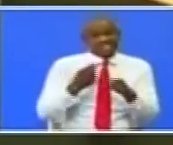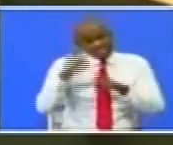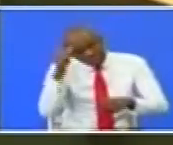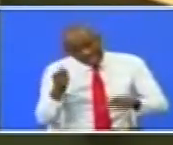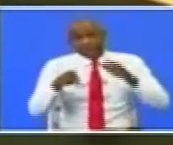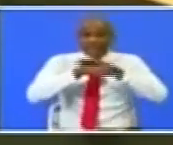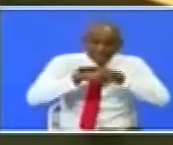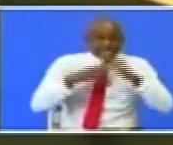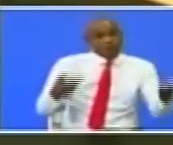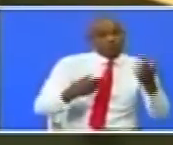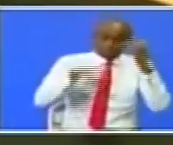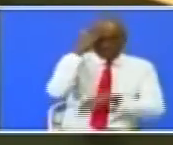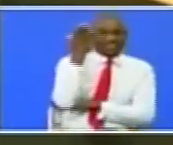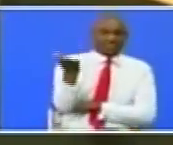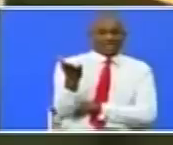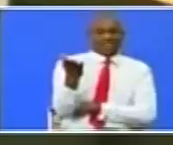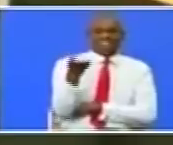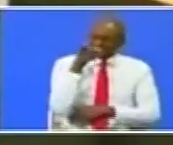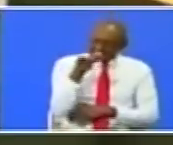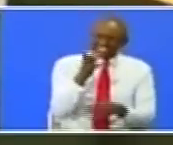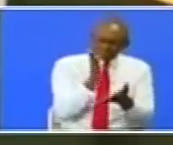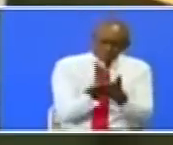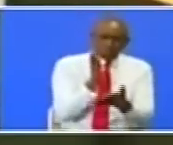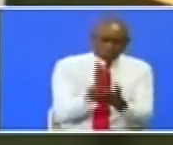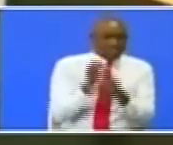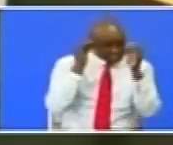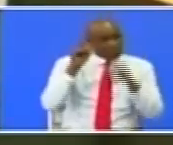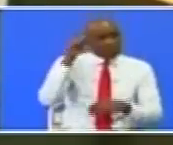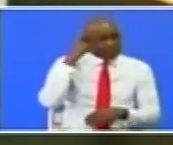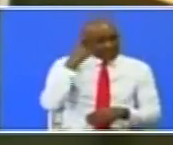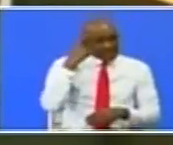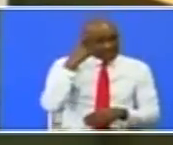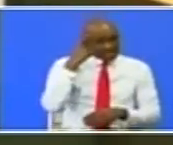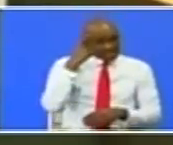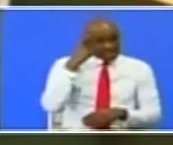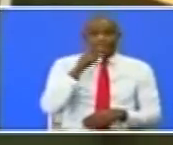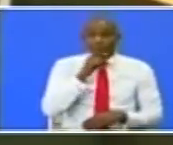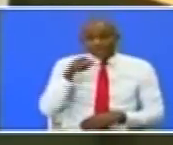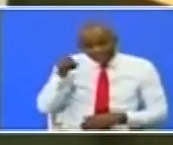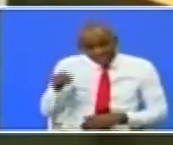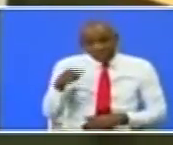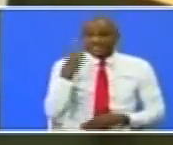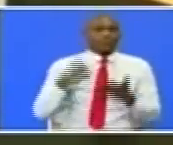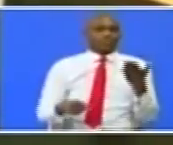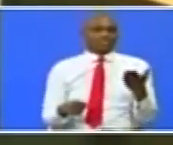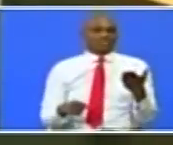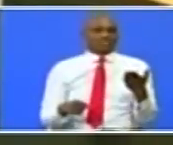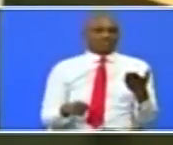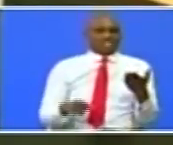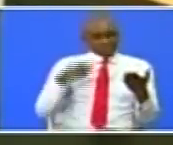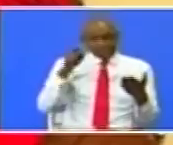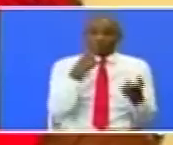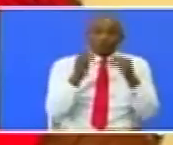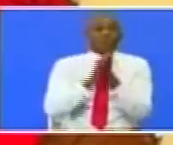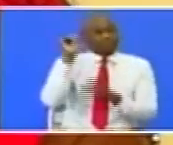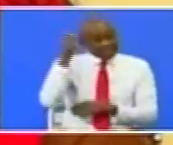secondary, or universities. And this is part of, if you remember Elijah stepping on the scene in front of the